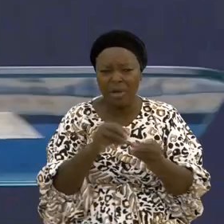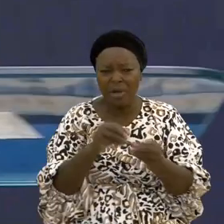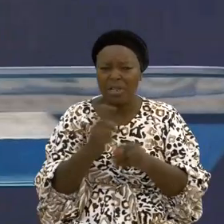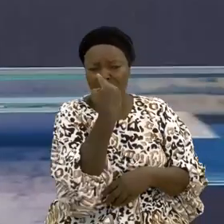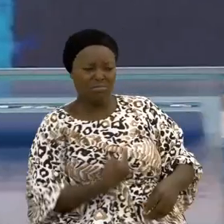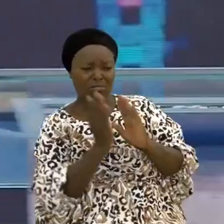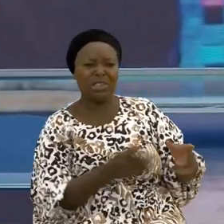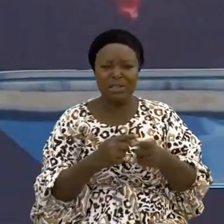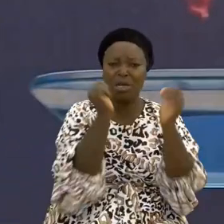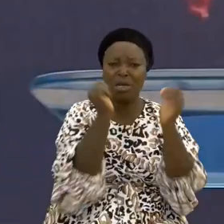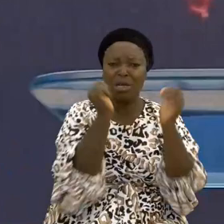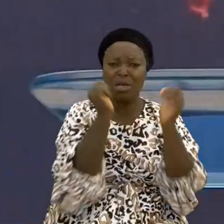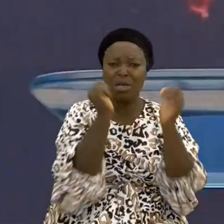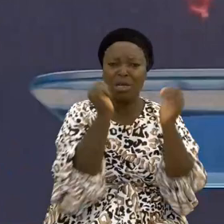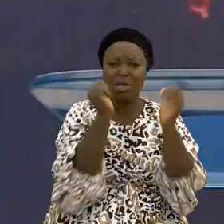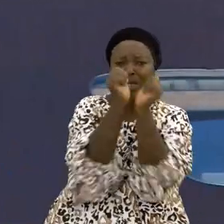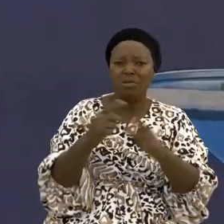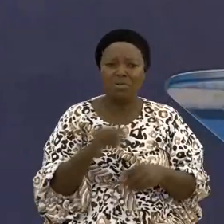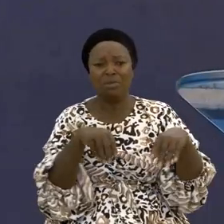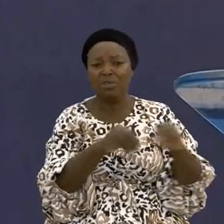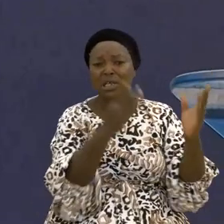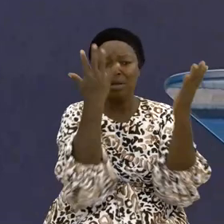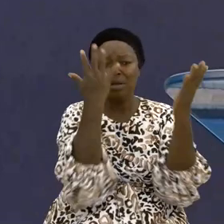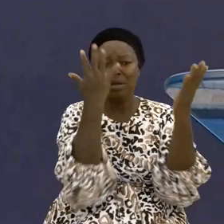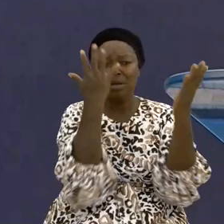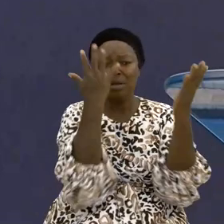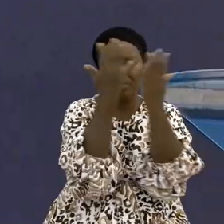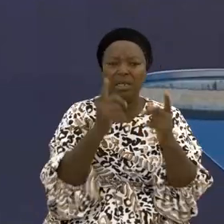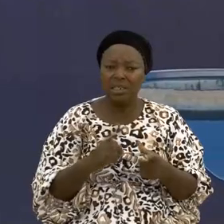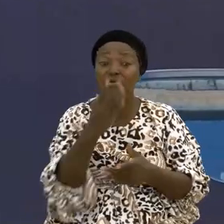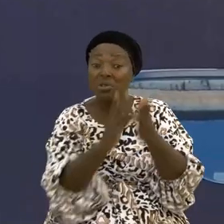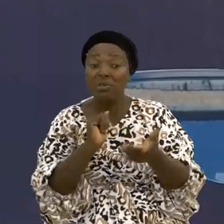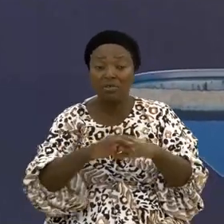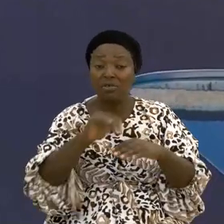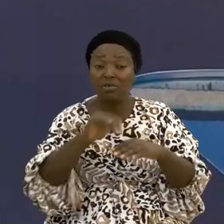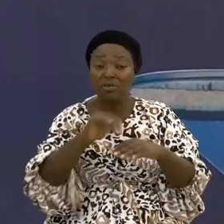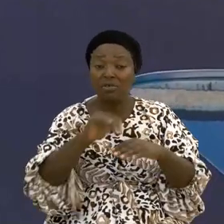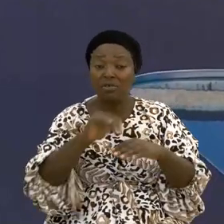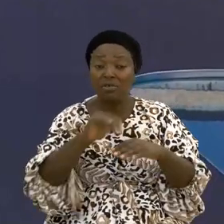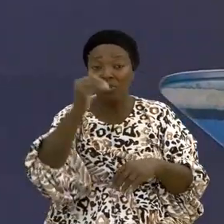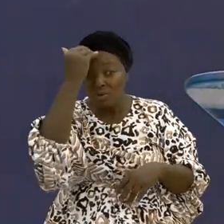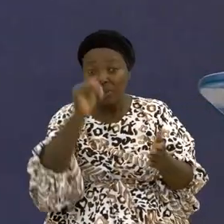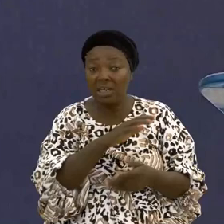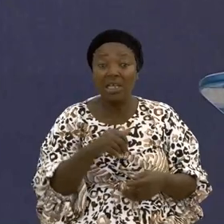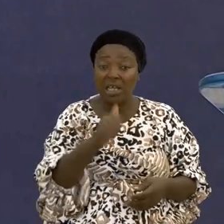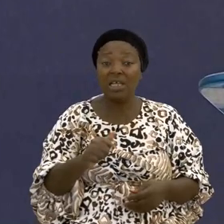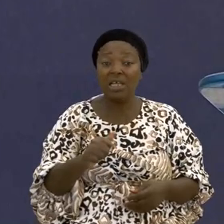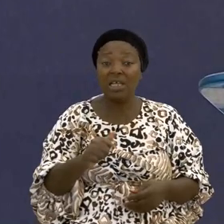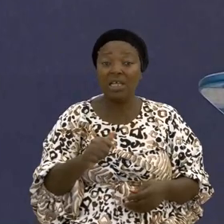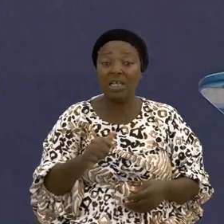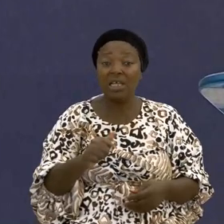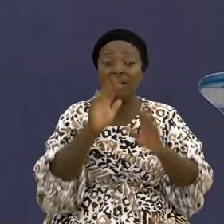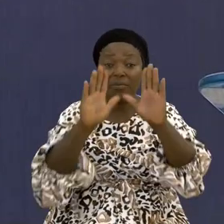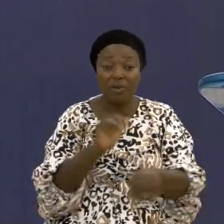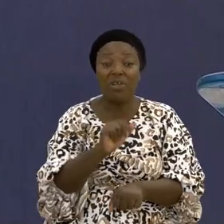you are imprisoned and you are kept in captivity. And some people that do not know that a miracle is about